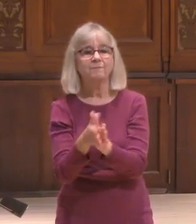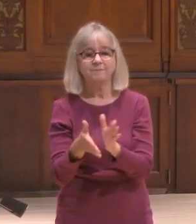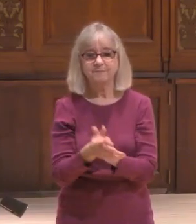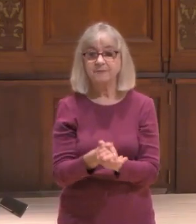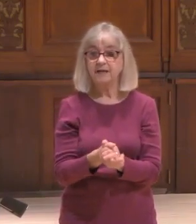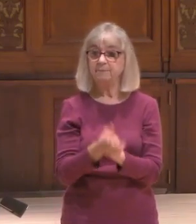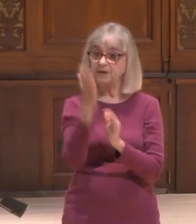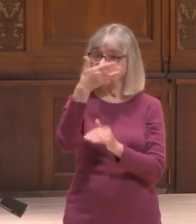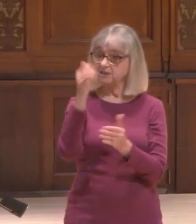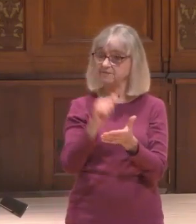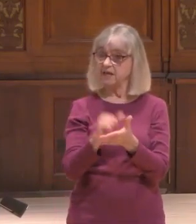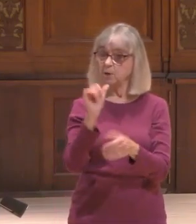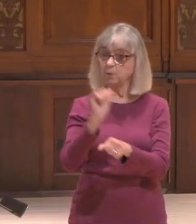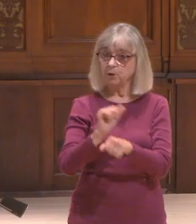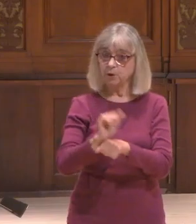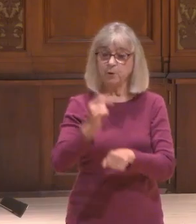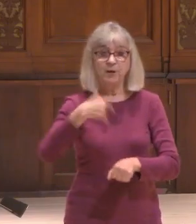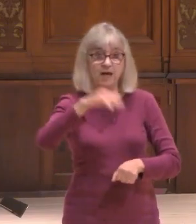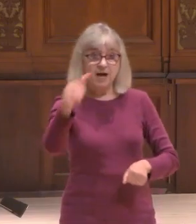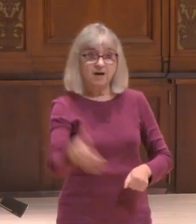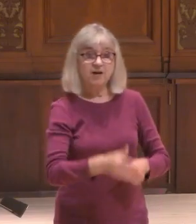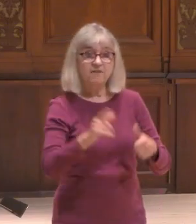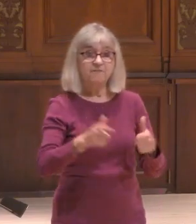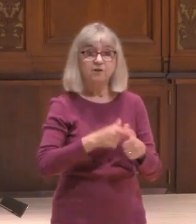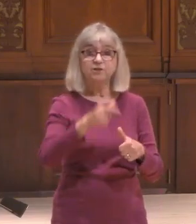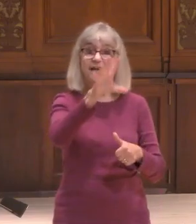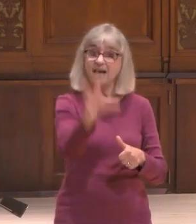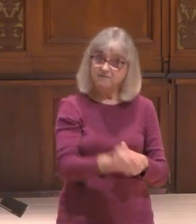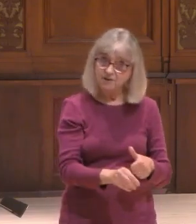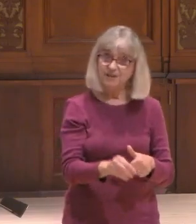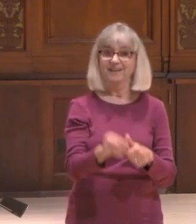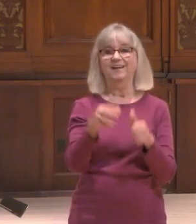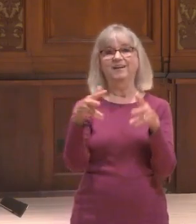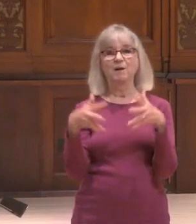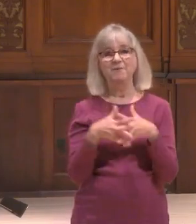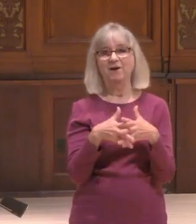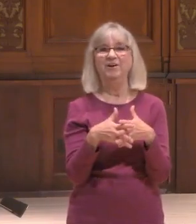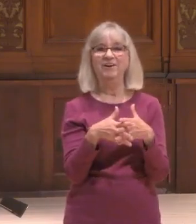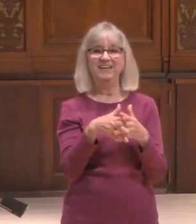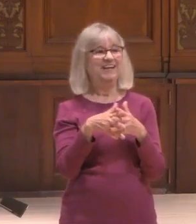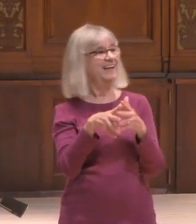And because of that work, we hired our first African-American priest successor, me.